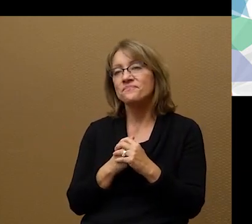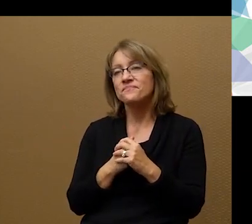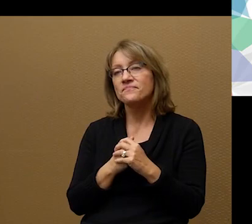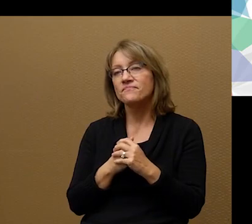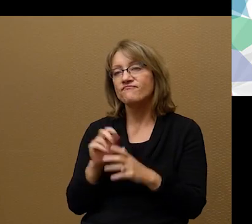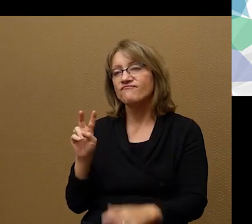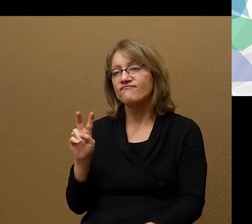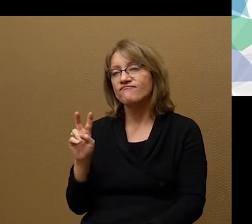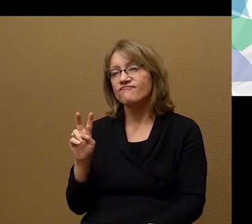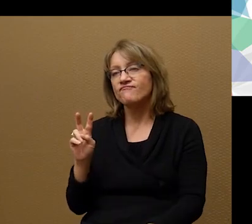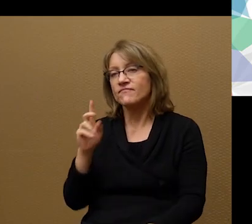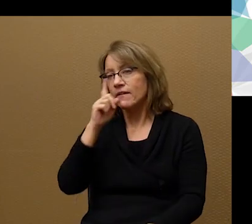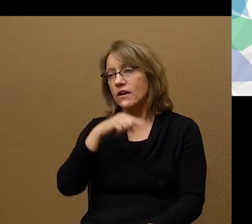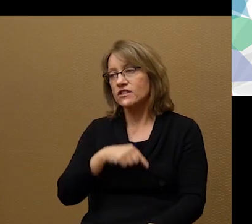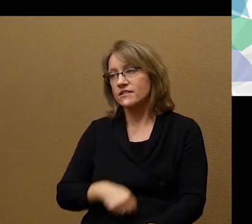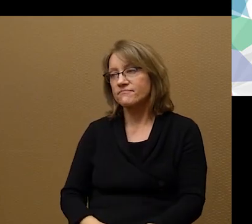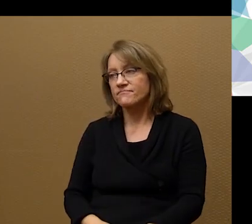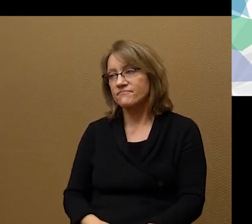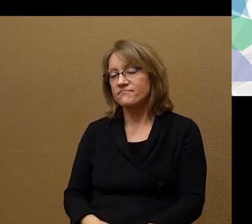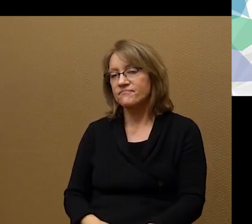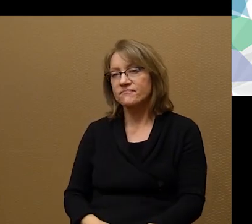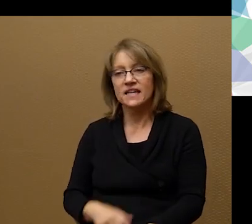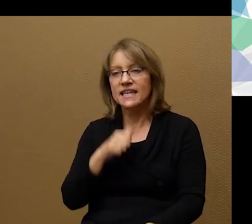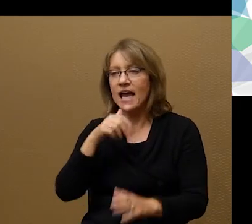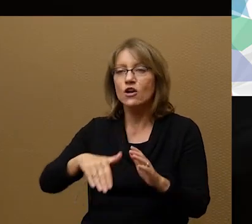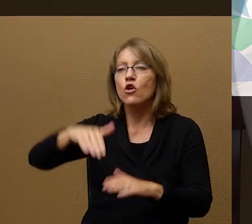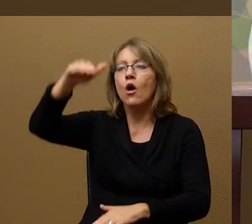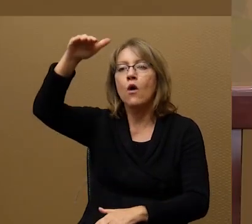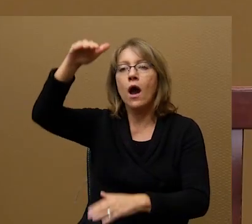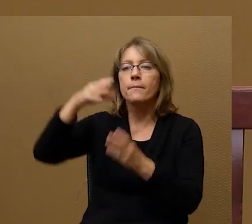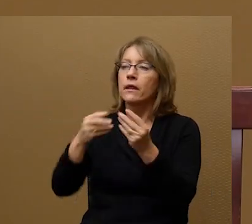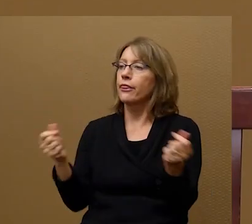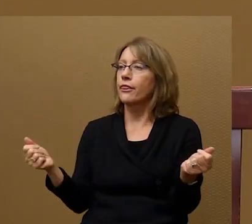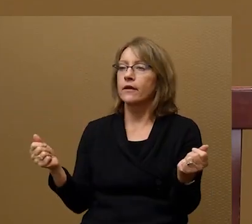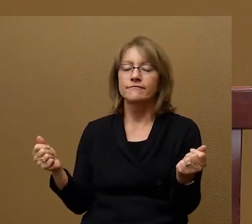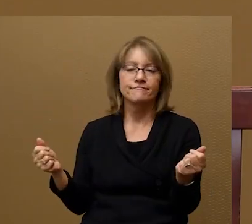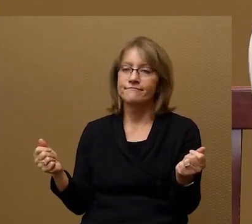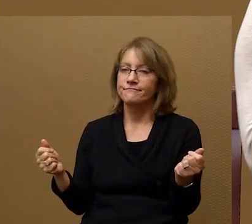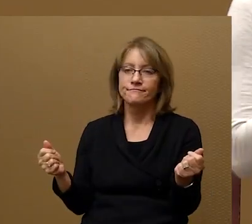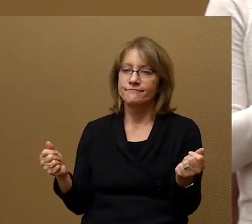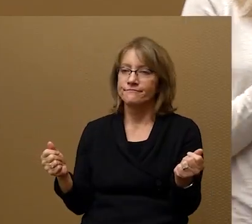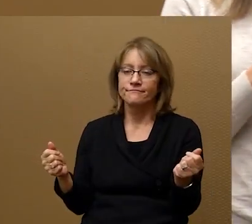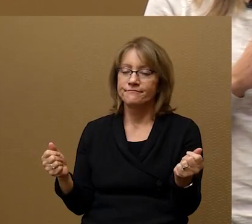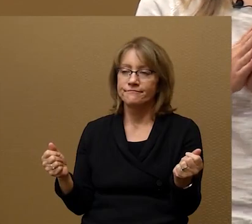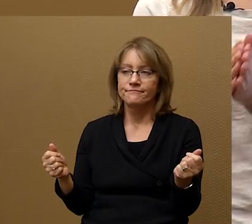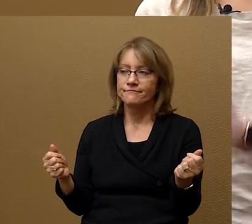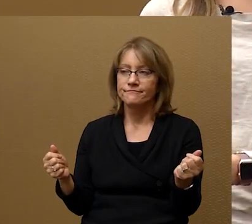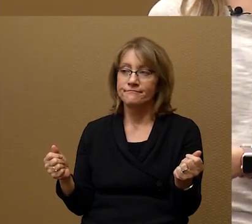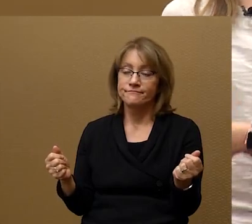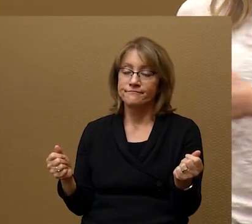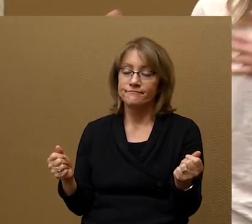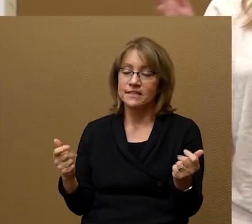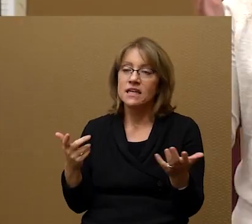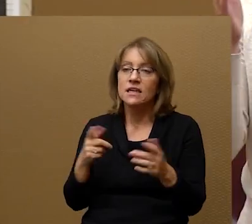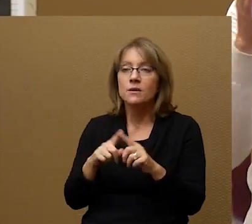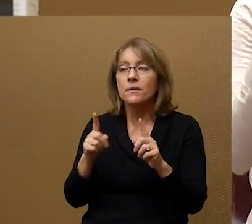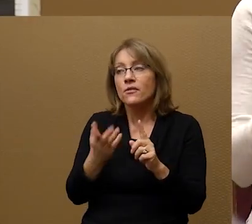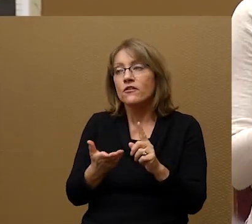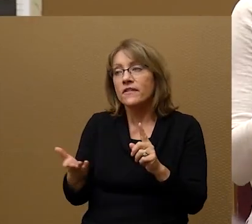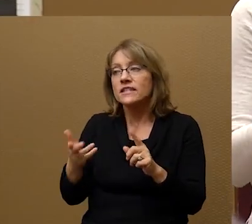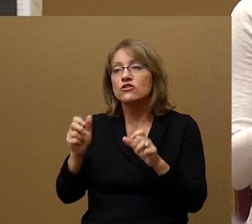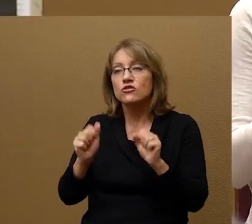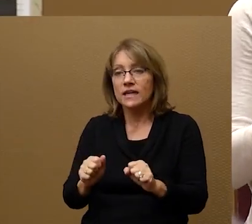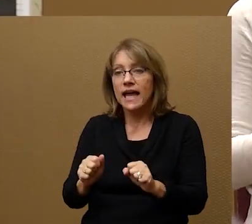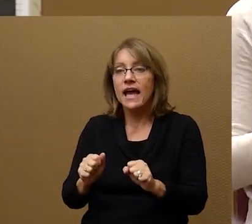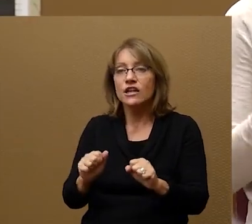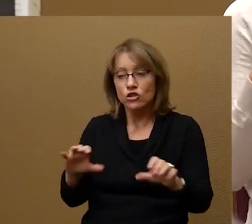2 is false. And that is, you will not outgrow sensory processing, but there are things that you could